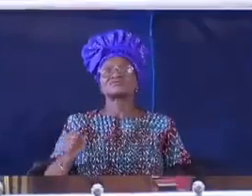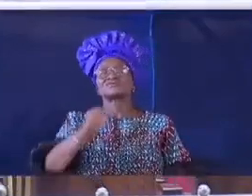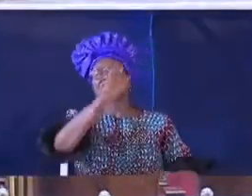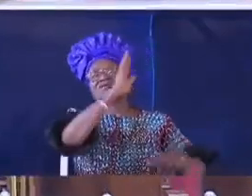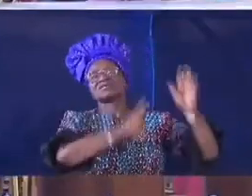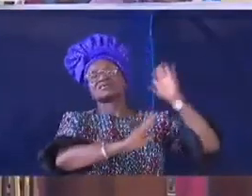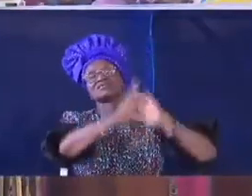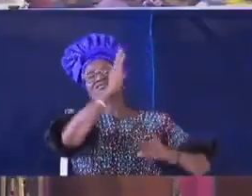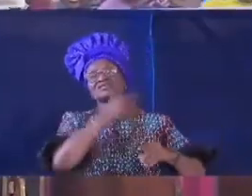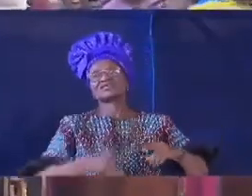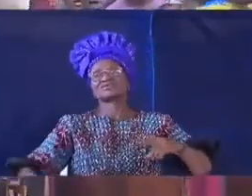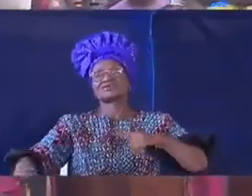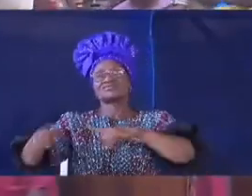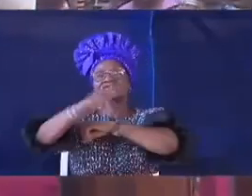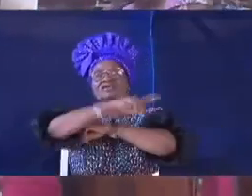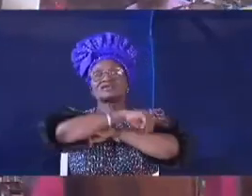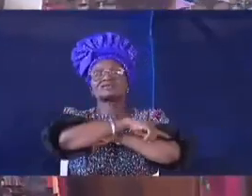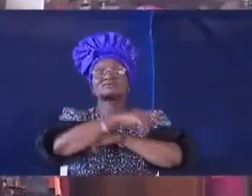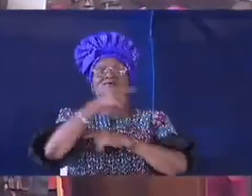Praise Him.